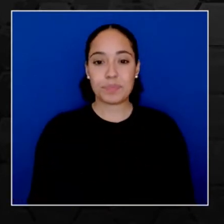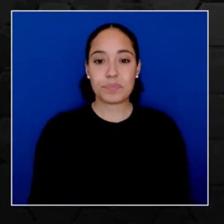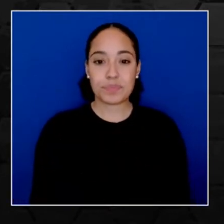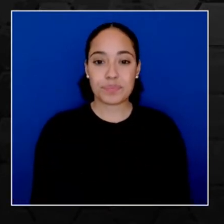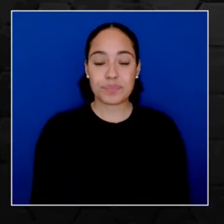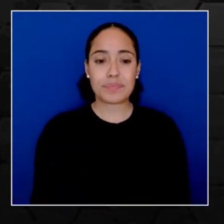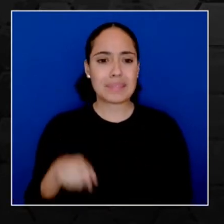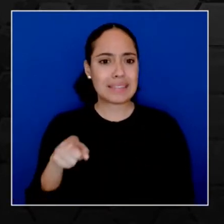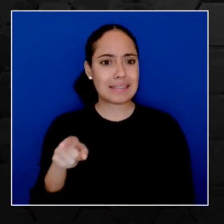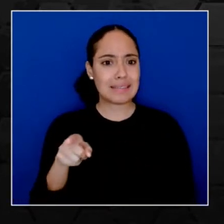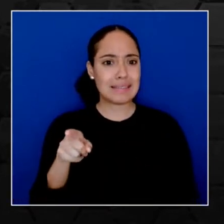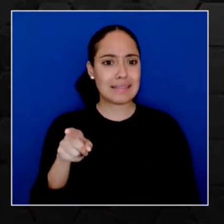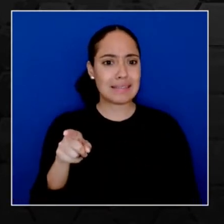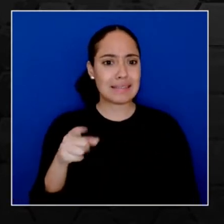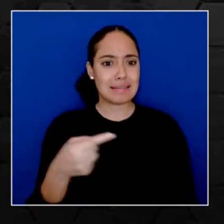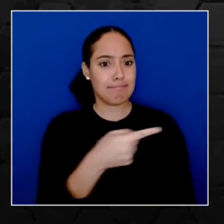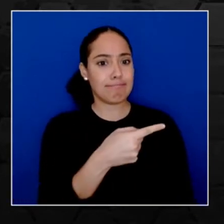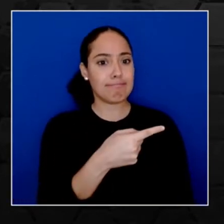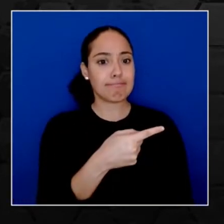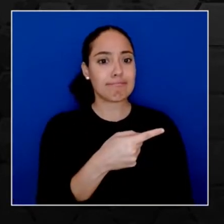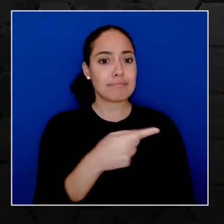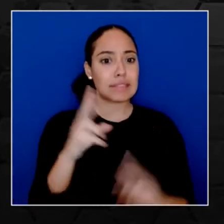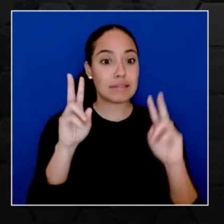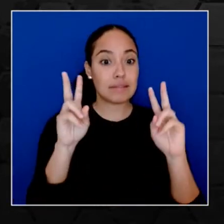Let me give you a heads up right away,